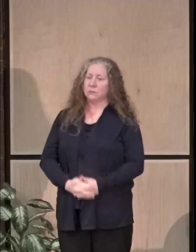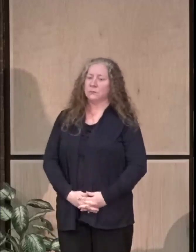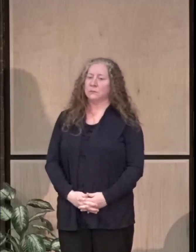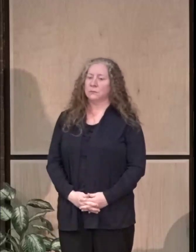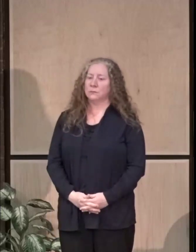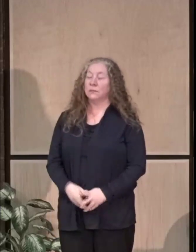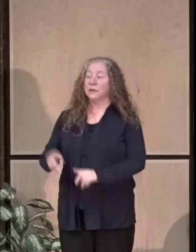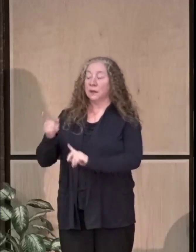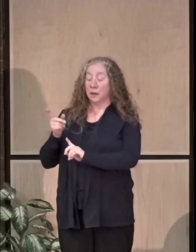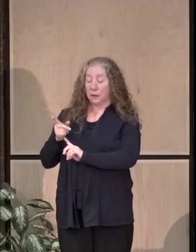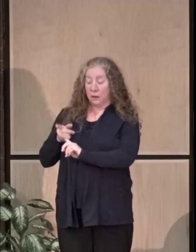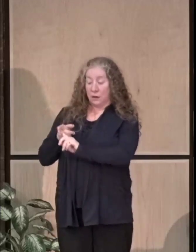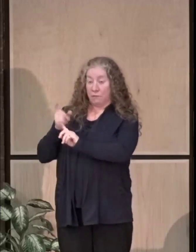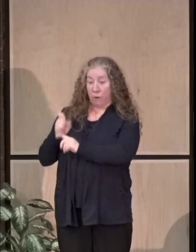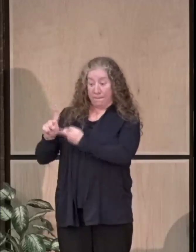from Hodgson.